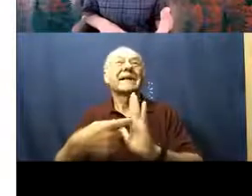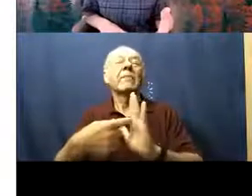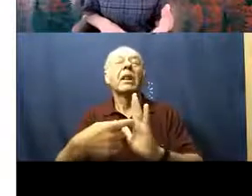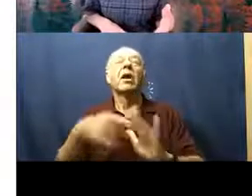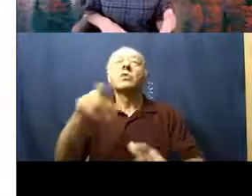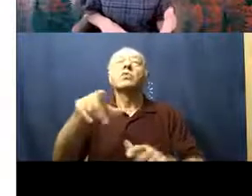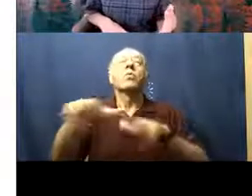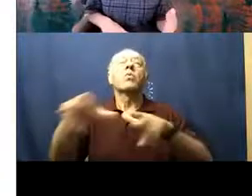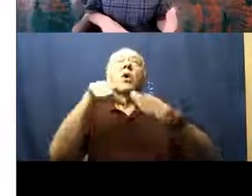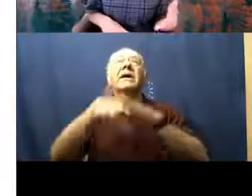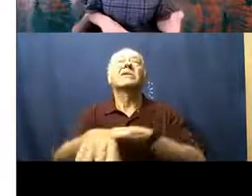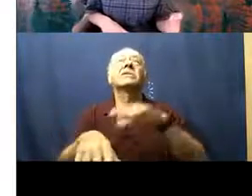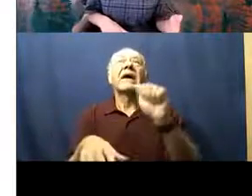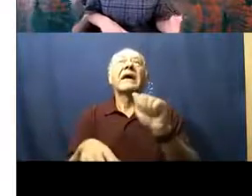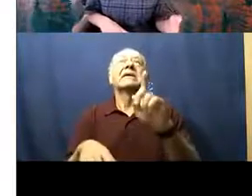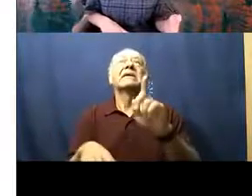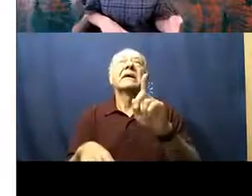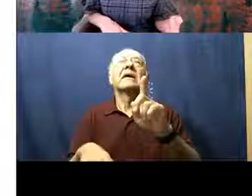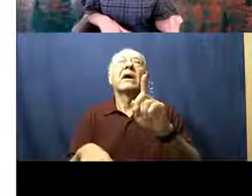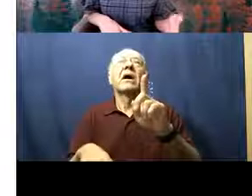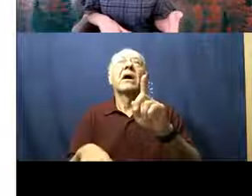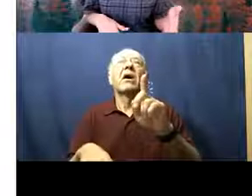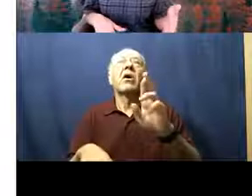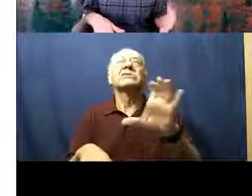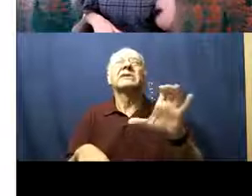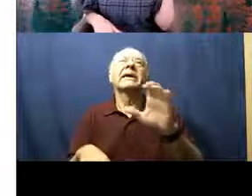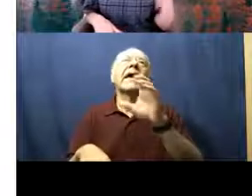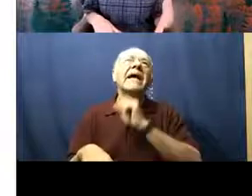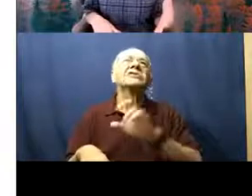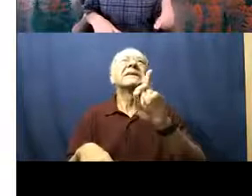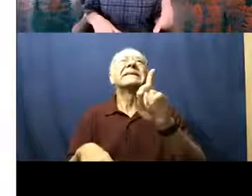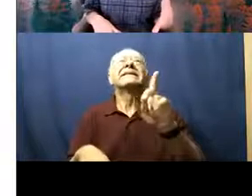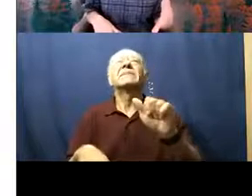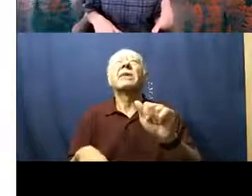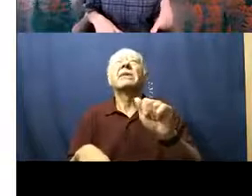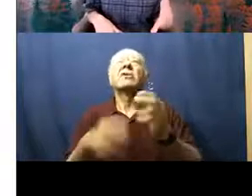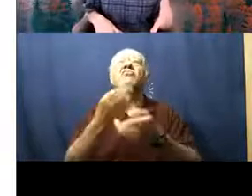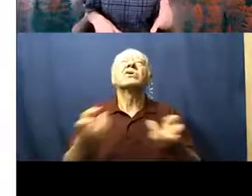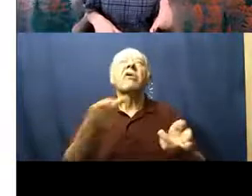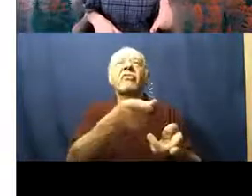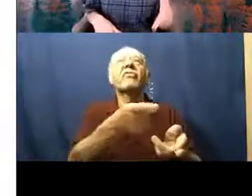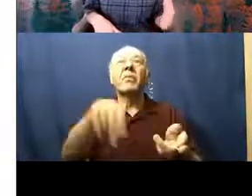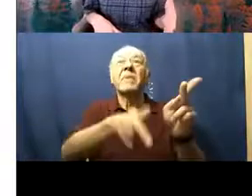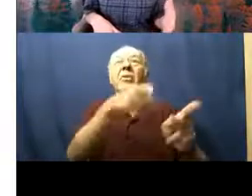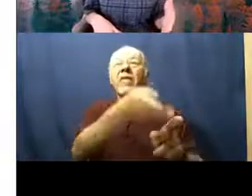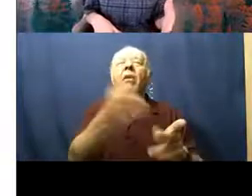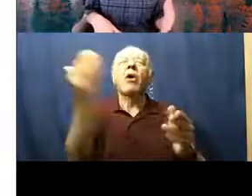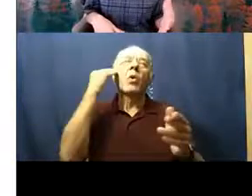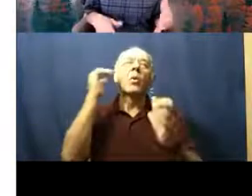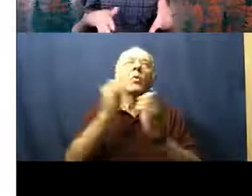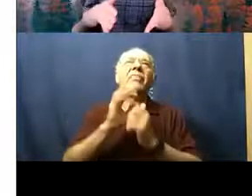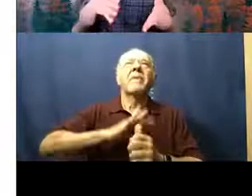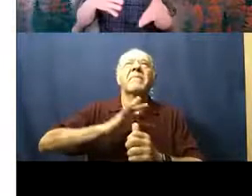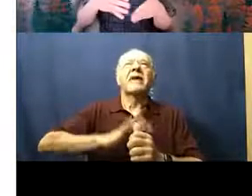walk into an ADRC, Aging and Disability Resource Connection, that they are well acquainted with the benefits that